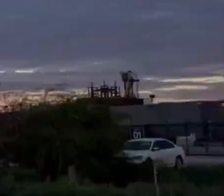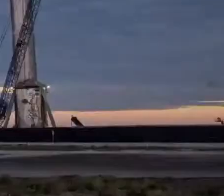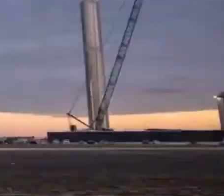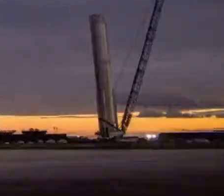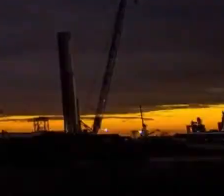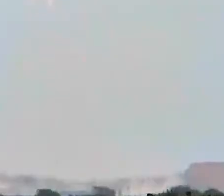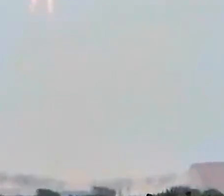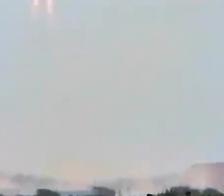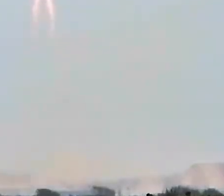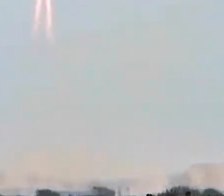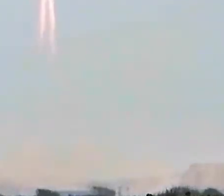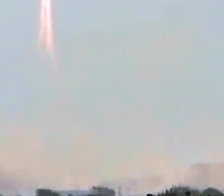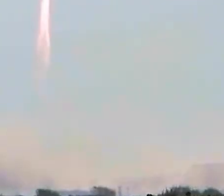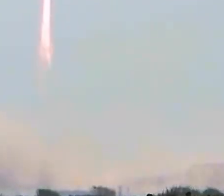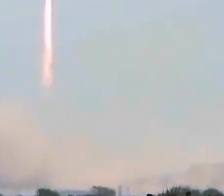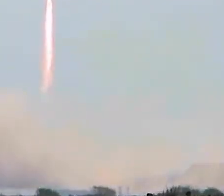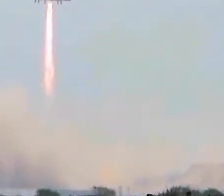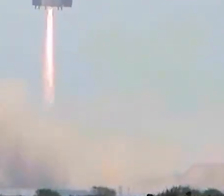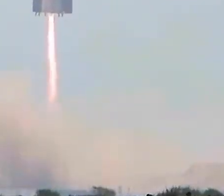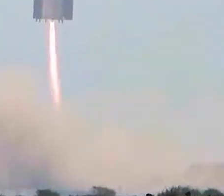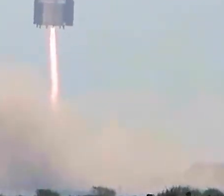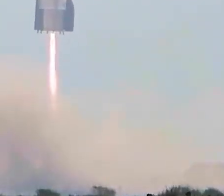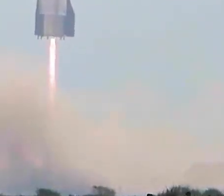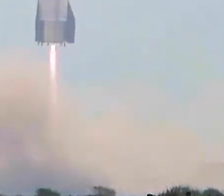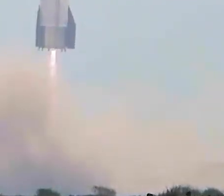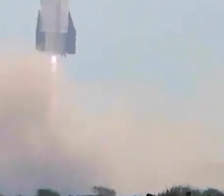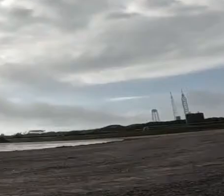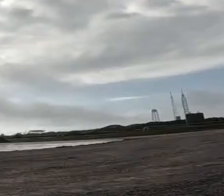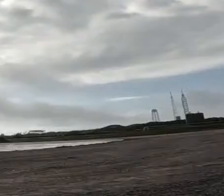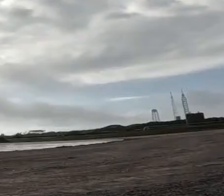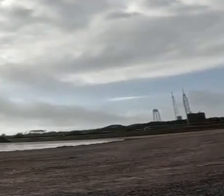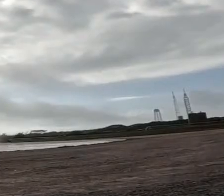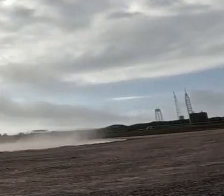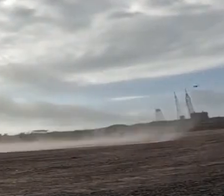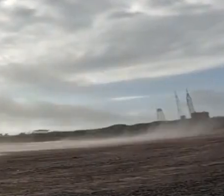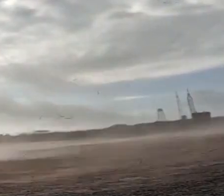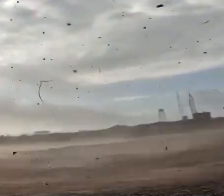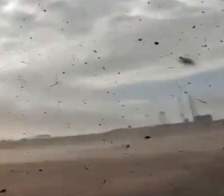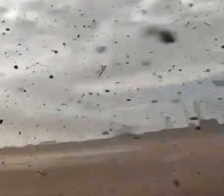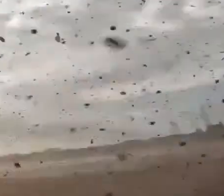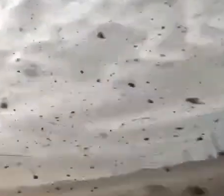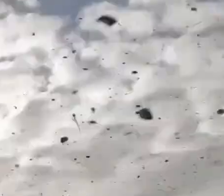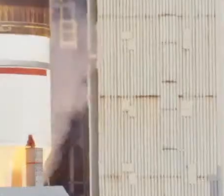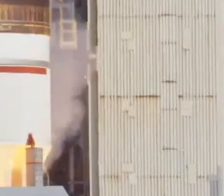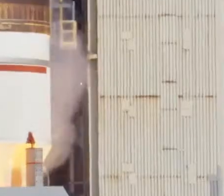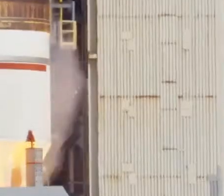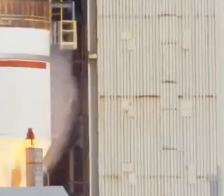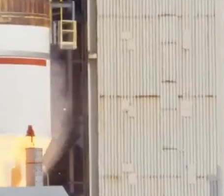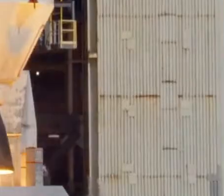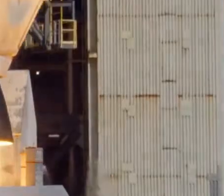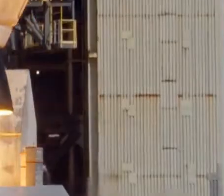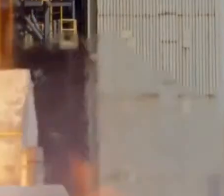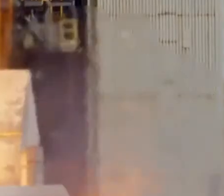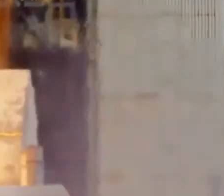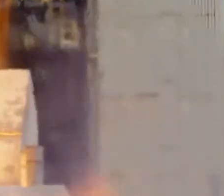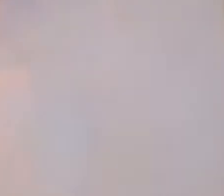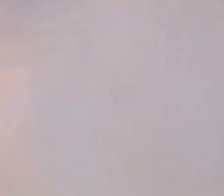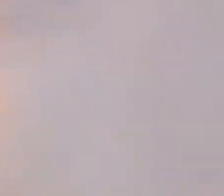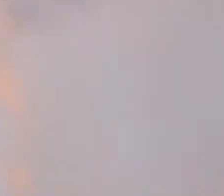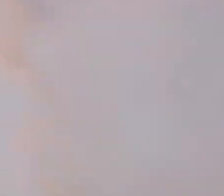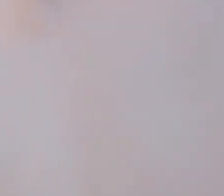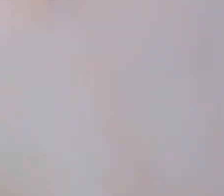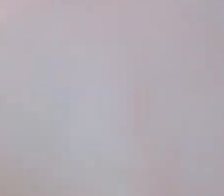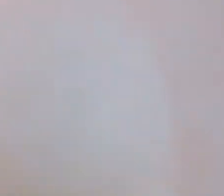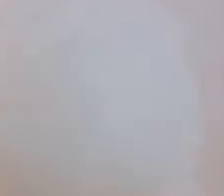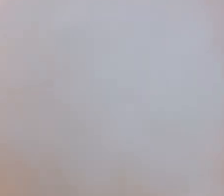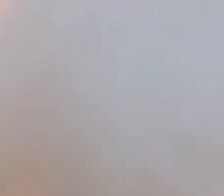planet. Water towers, fly! Yes! Echo down to nominal. Flight